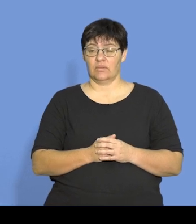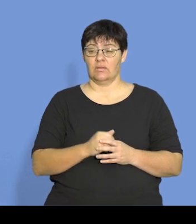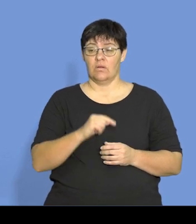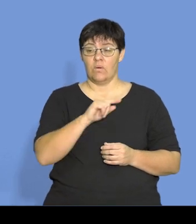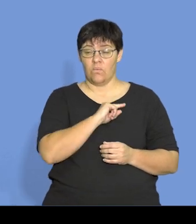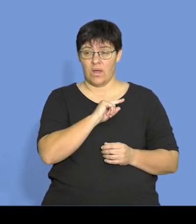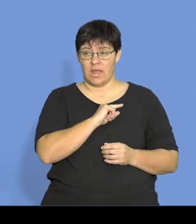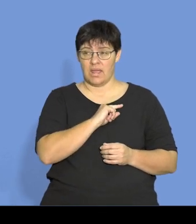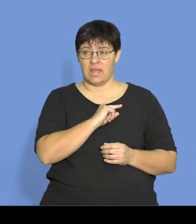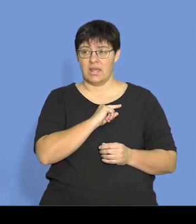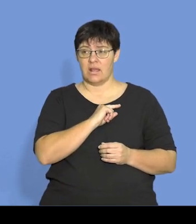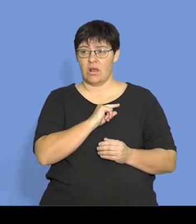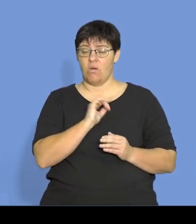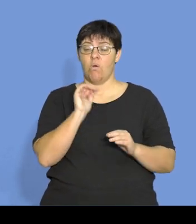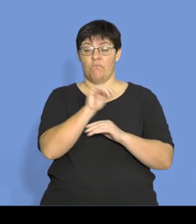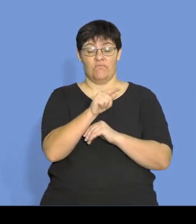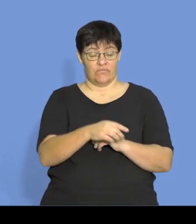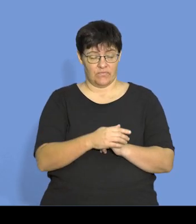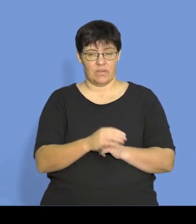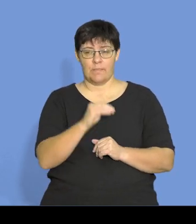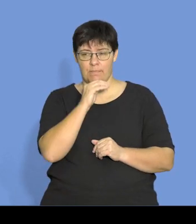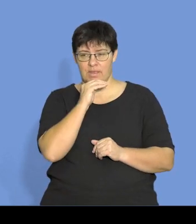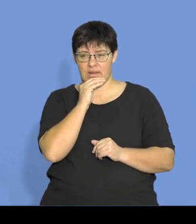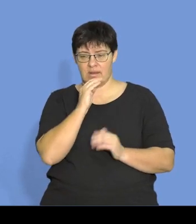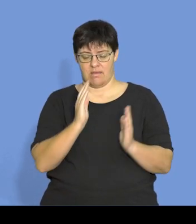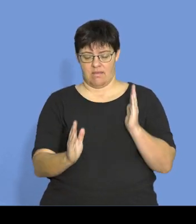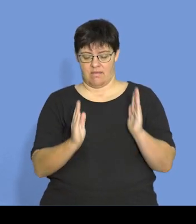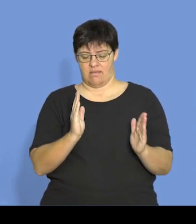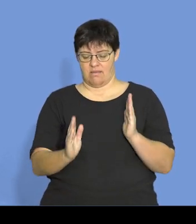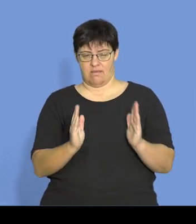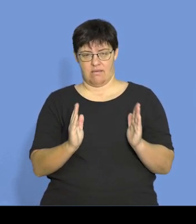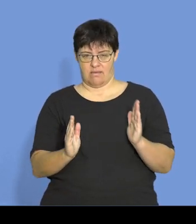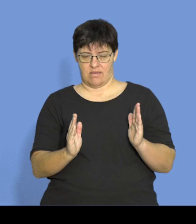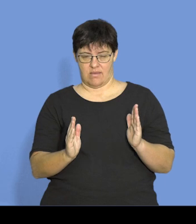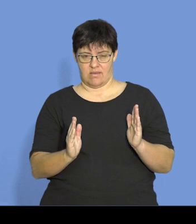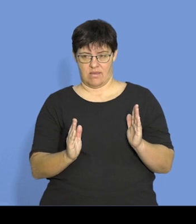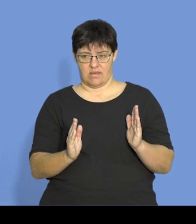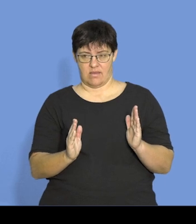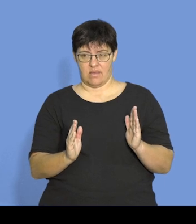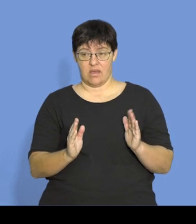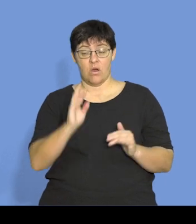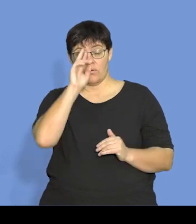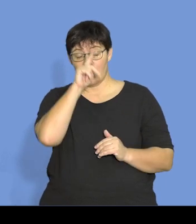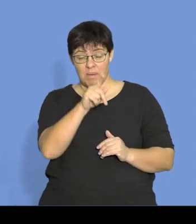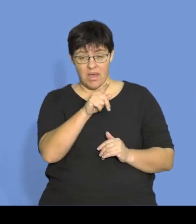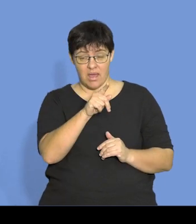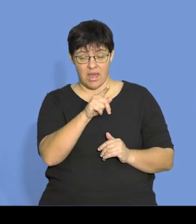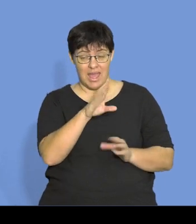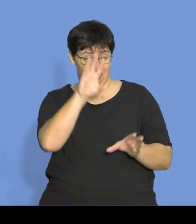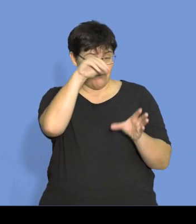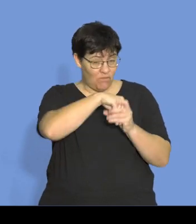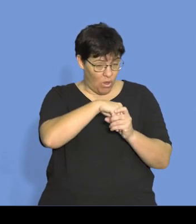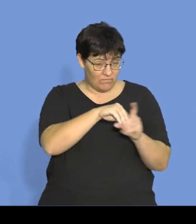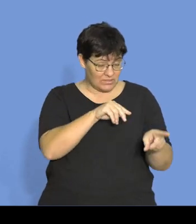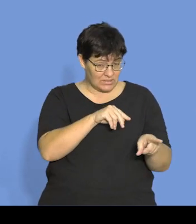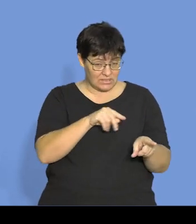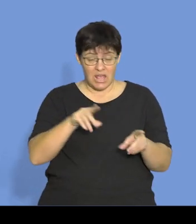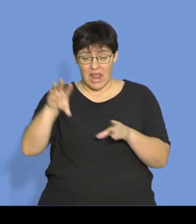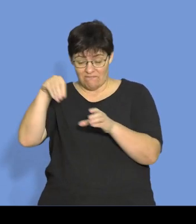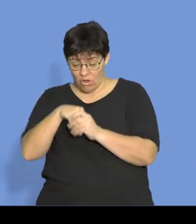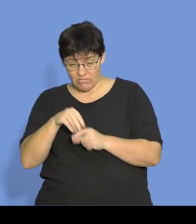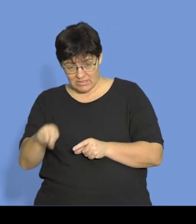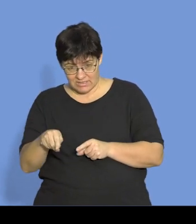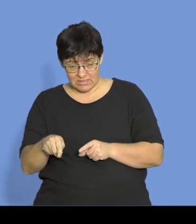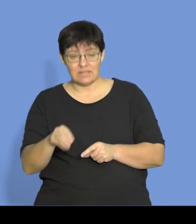And because we're talking about it being greater than that, it will then be trapped between these two values. But remember I said if it has